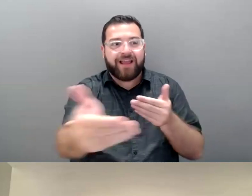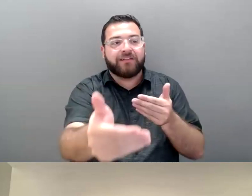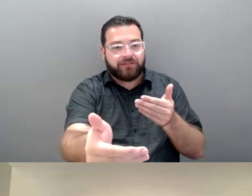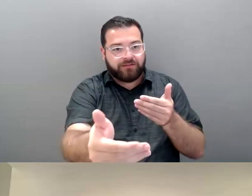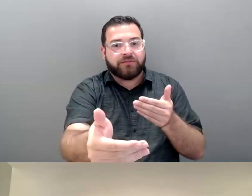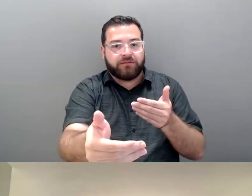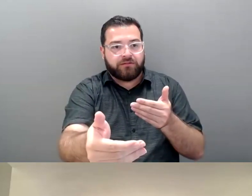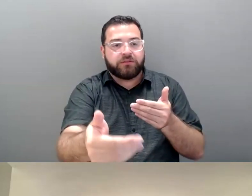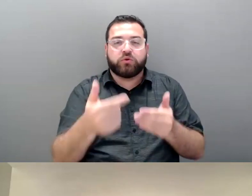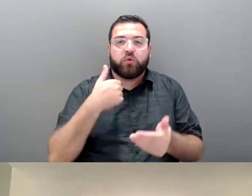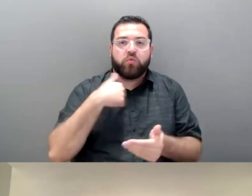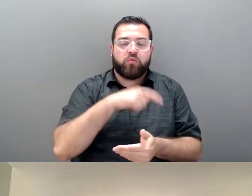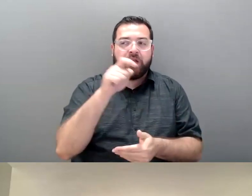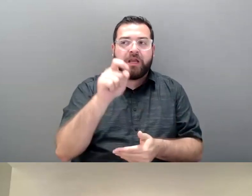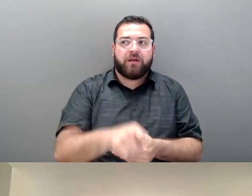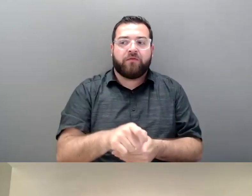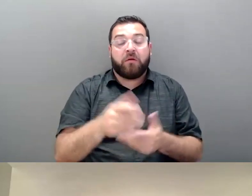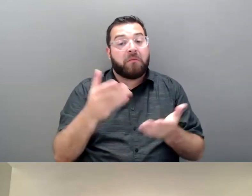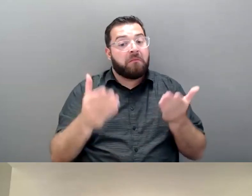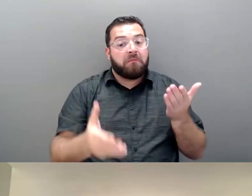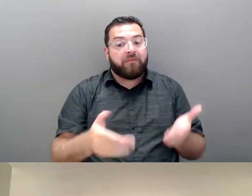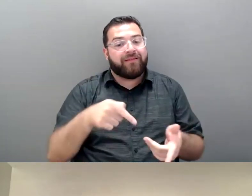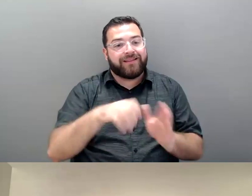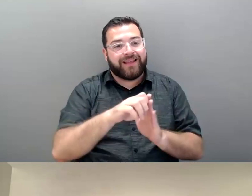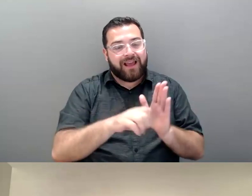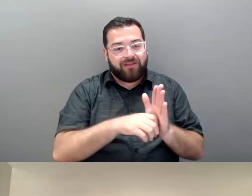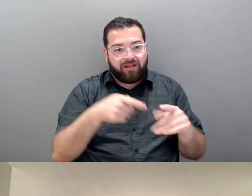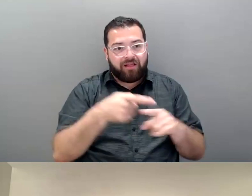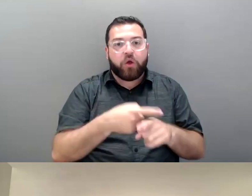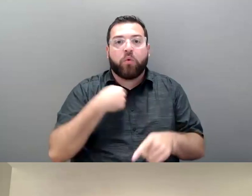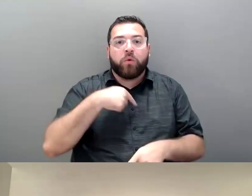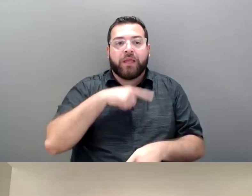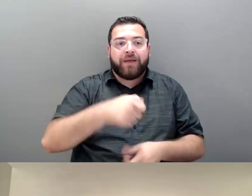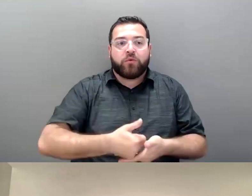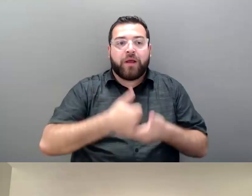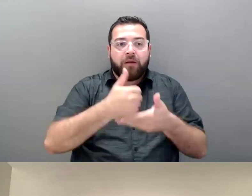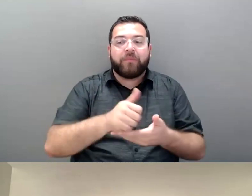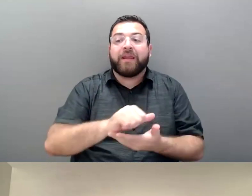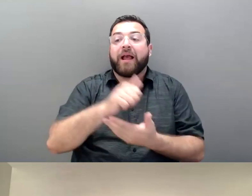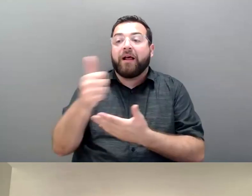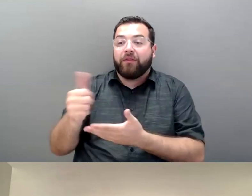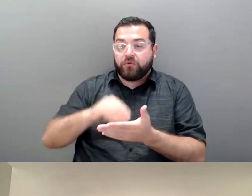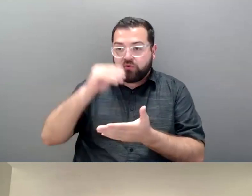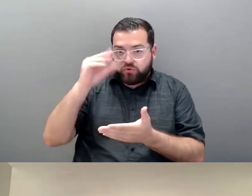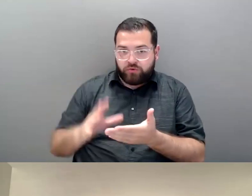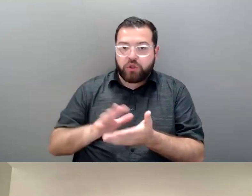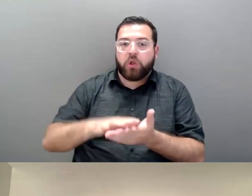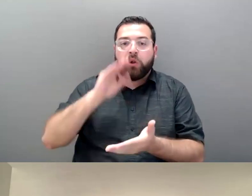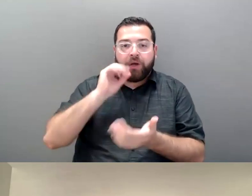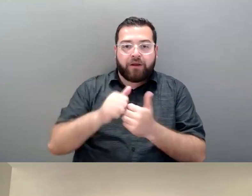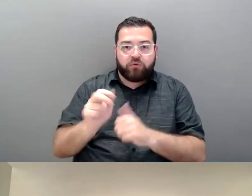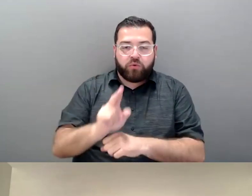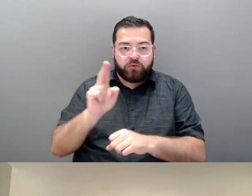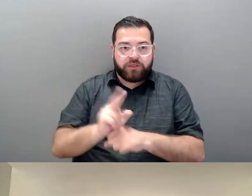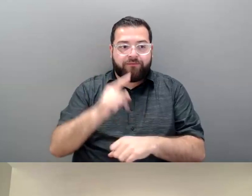Yeah. And so we have to give, maybe this is the ethical thing, we have to help our other students learn how to use it. Like to